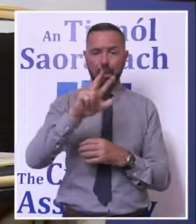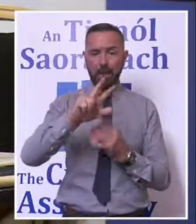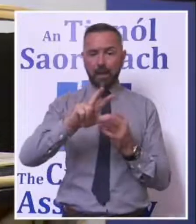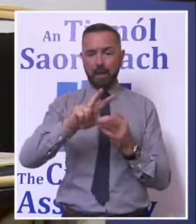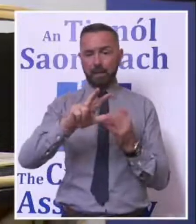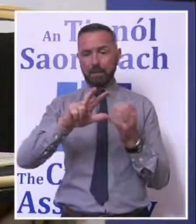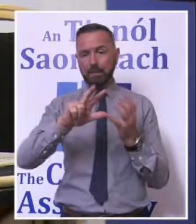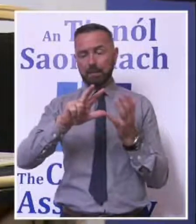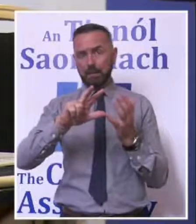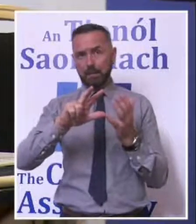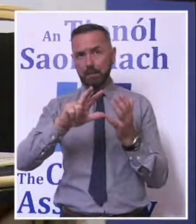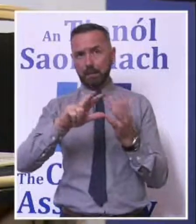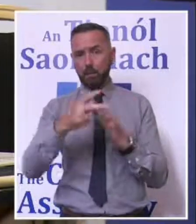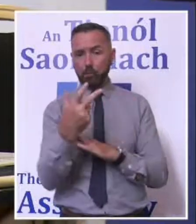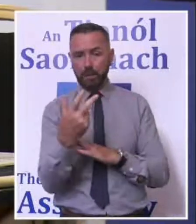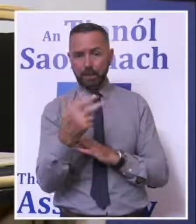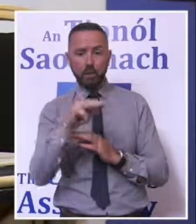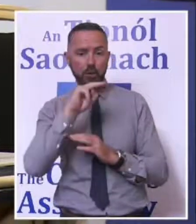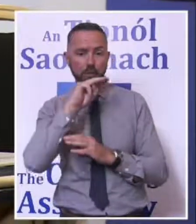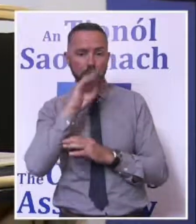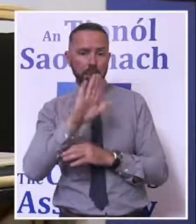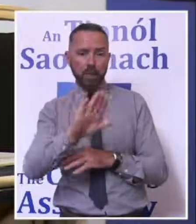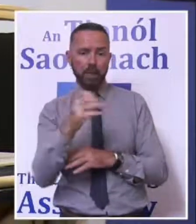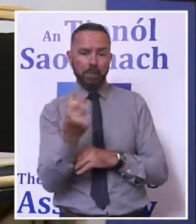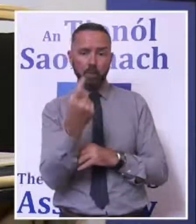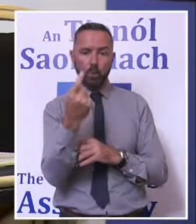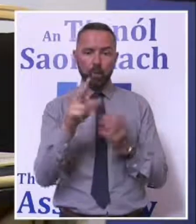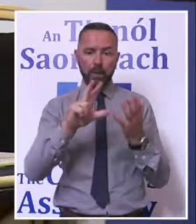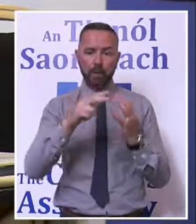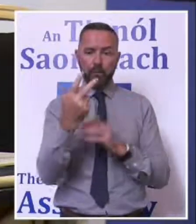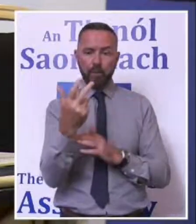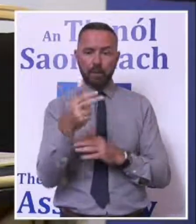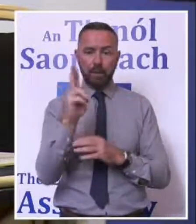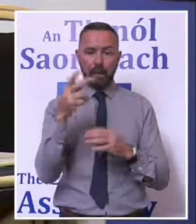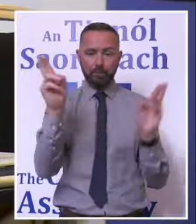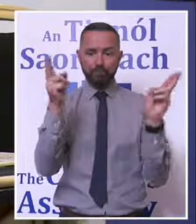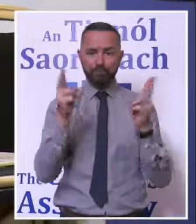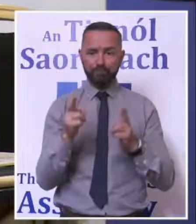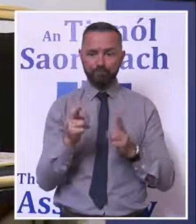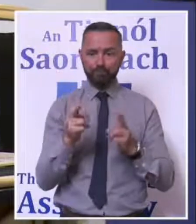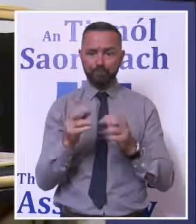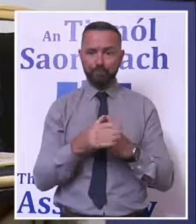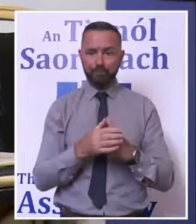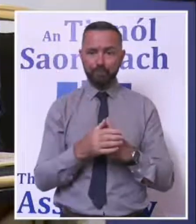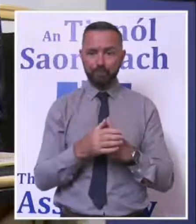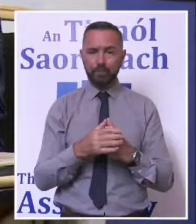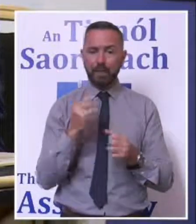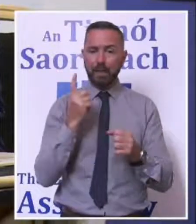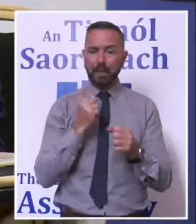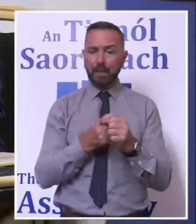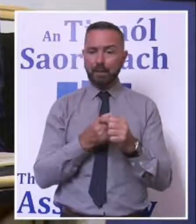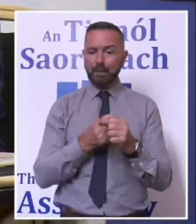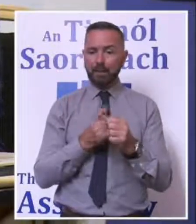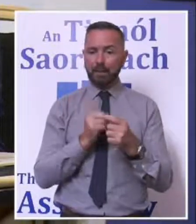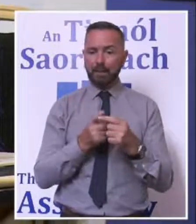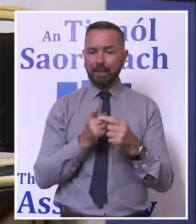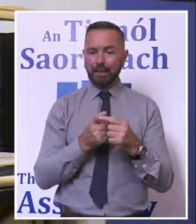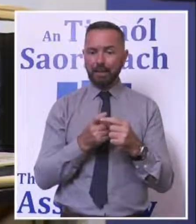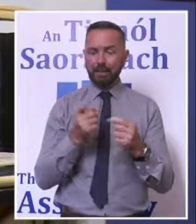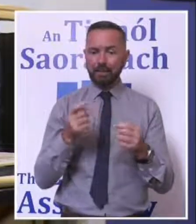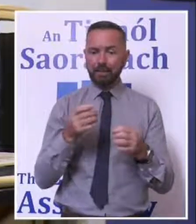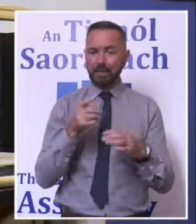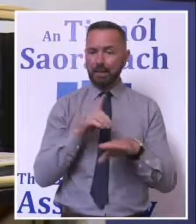you have to have 183. It could be more streamlined than that. And again, it would depend if you have a more municipal